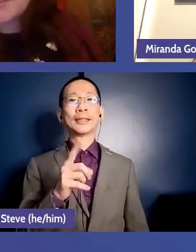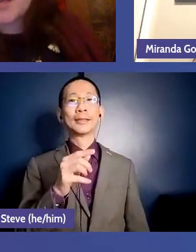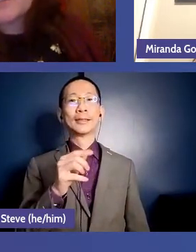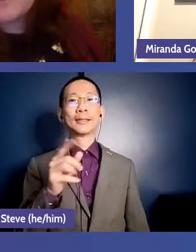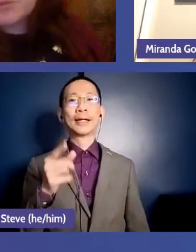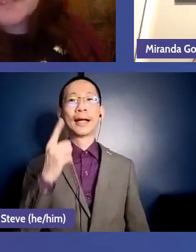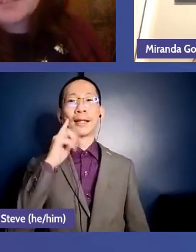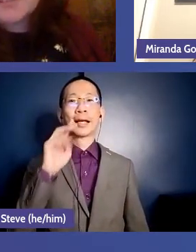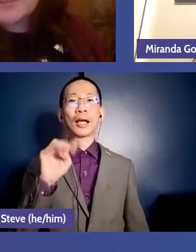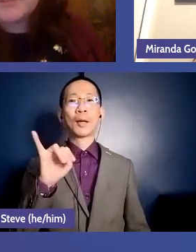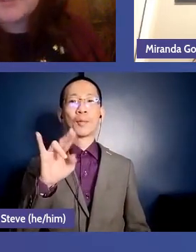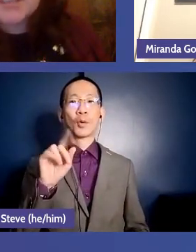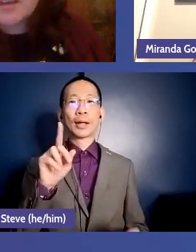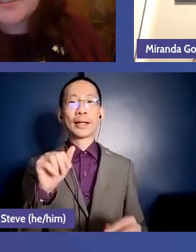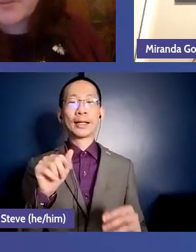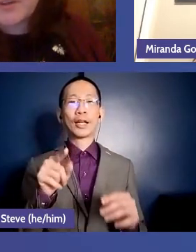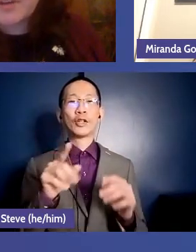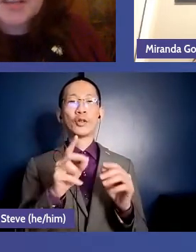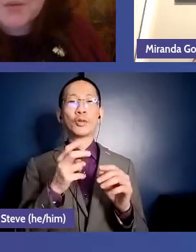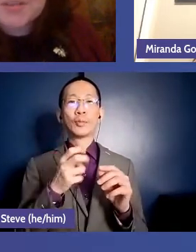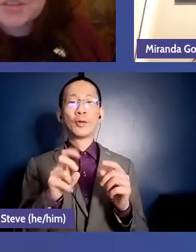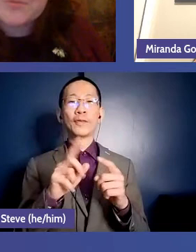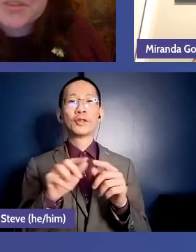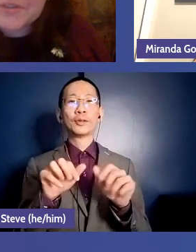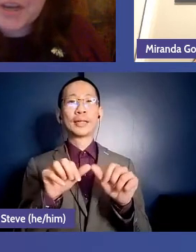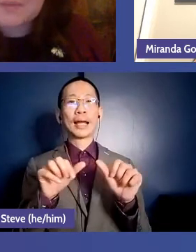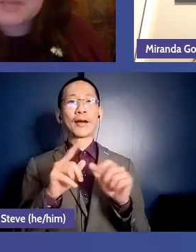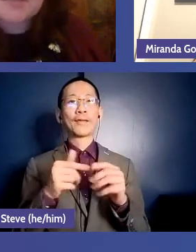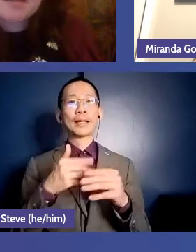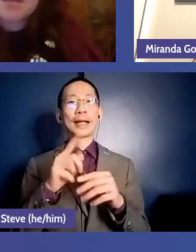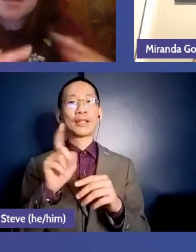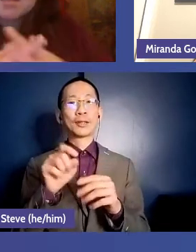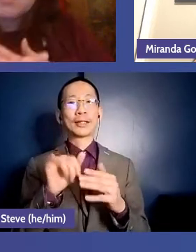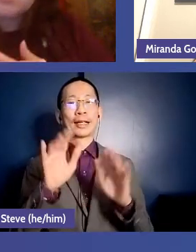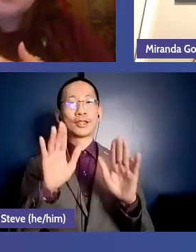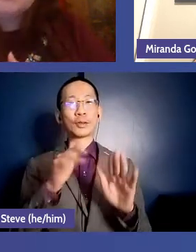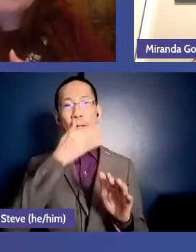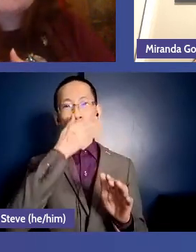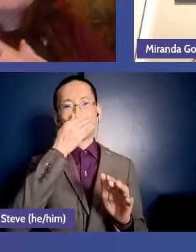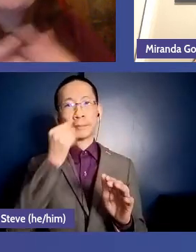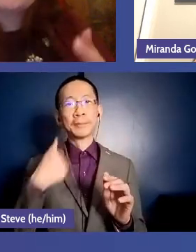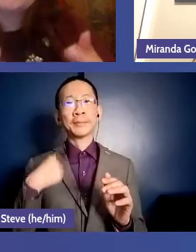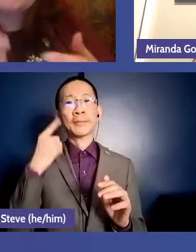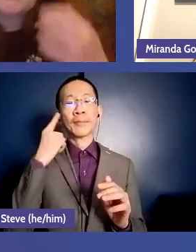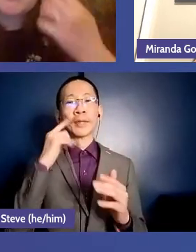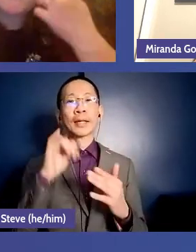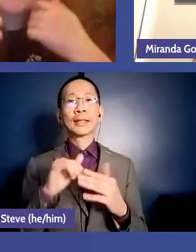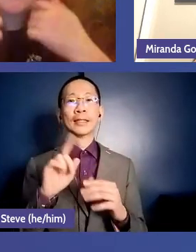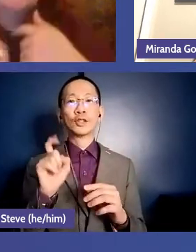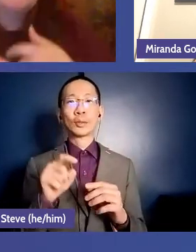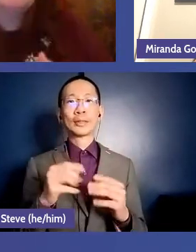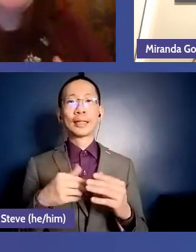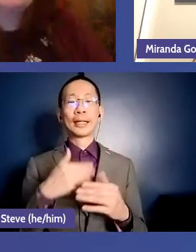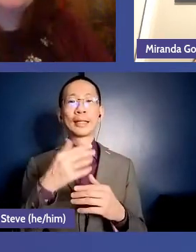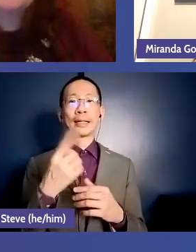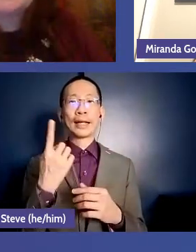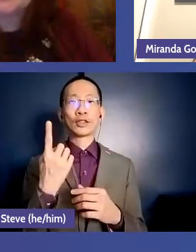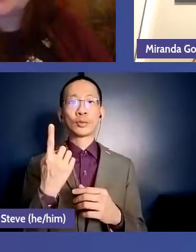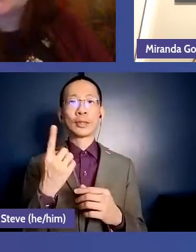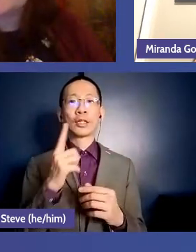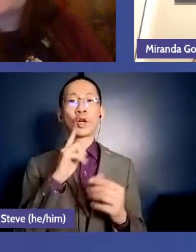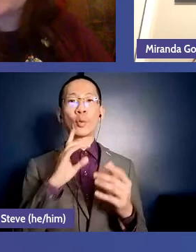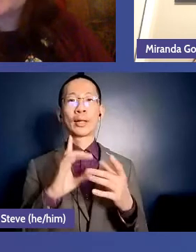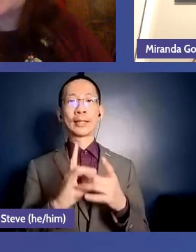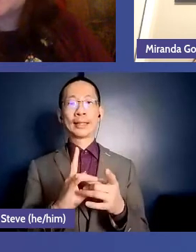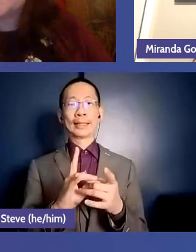I think you also kind of moved into the territory of our next question, which is great, because I think that this question and the next one are really